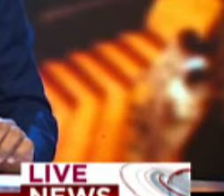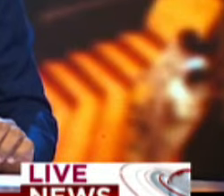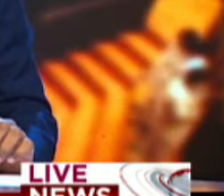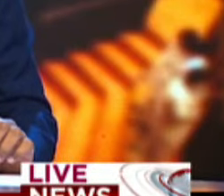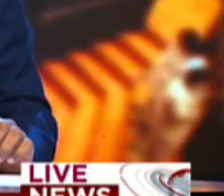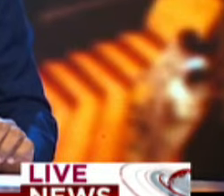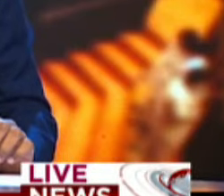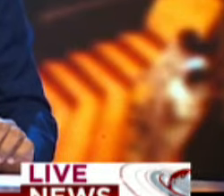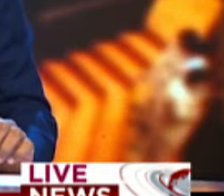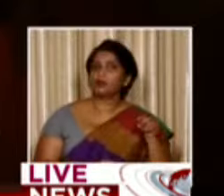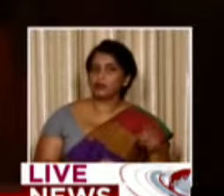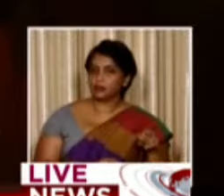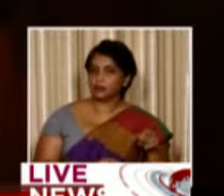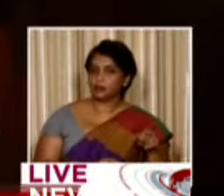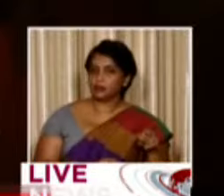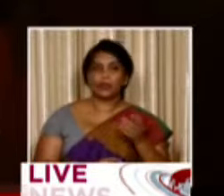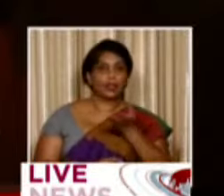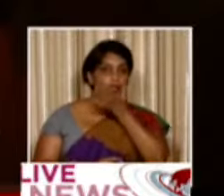companies.